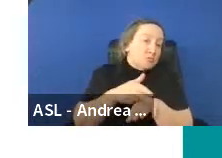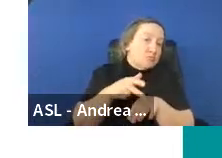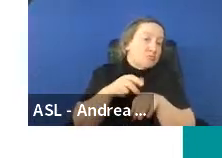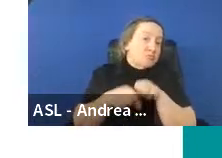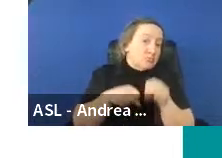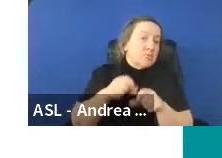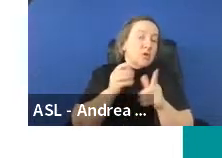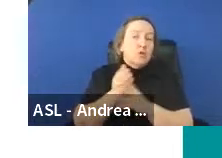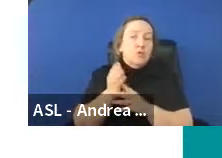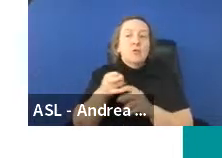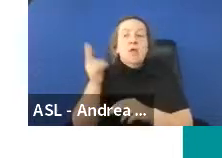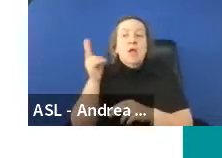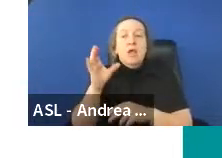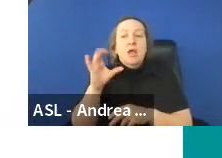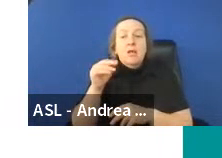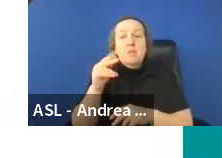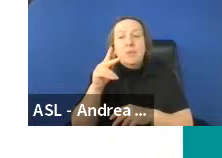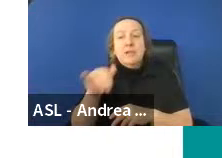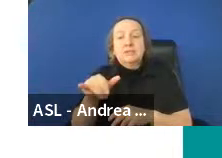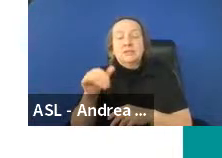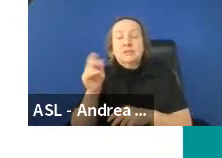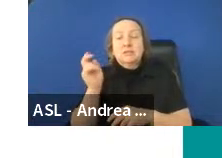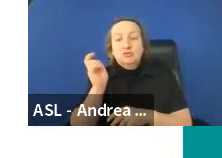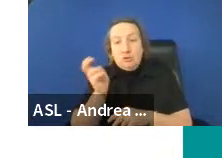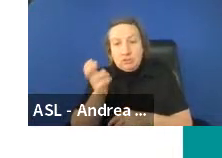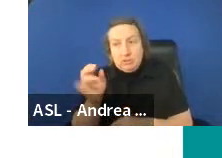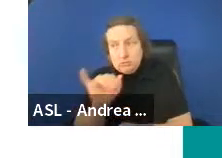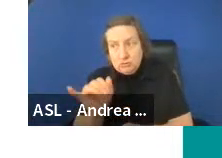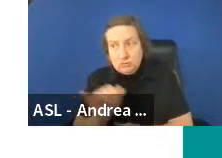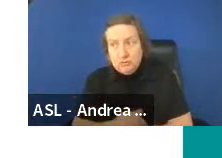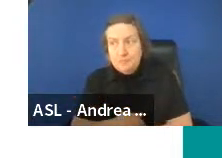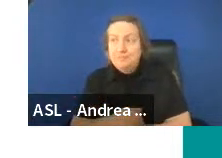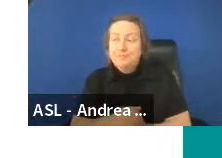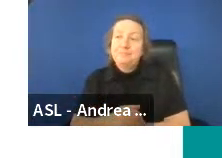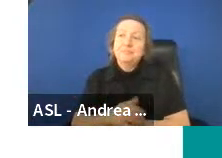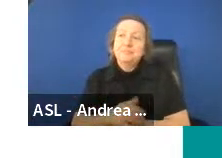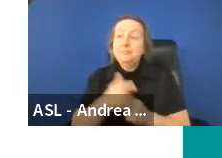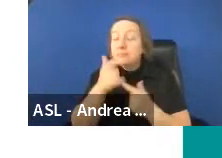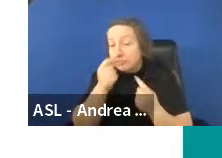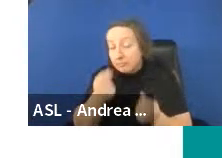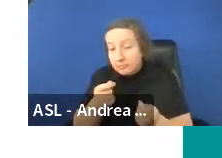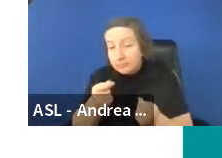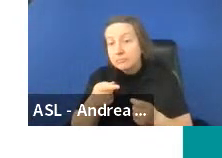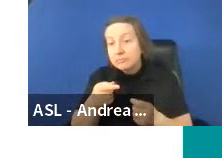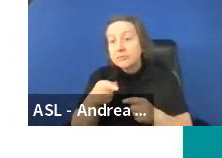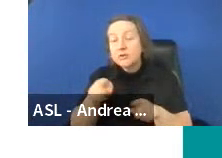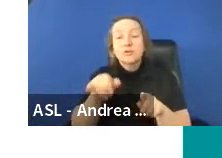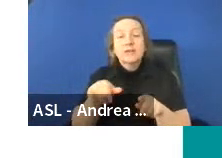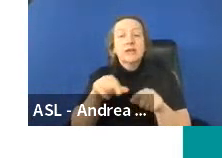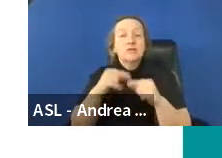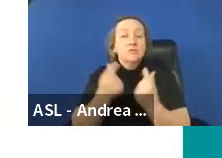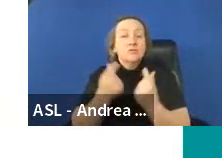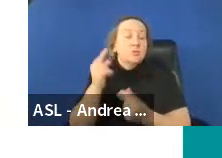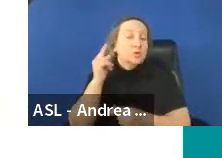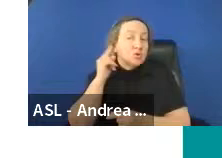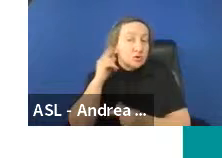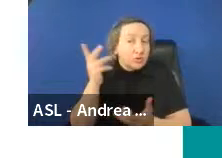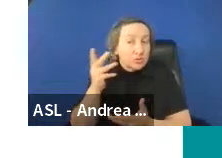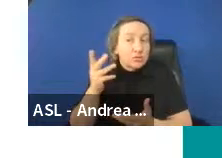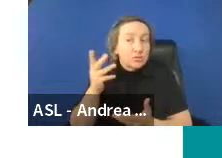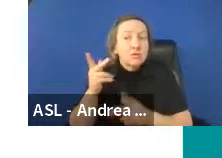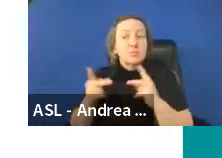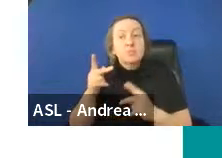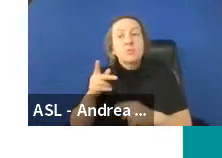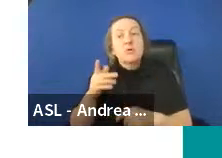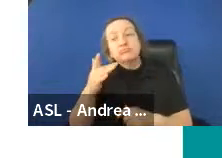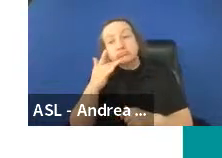high capacity transit. And it was interesting enough in this group, we also heard that folks had a preference